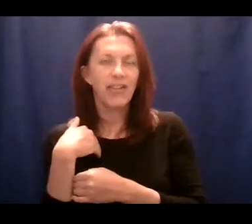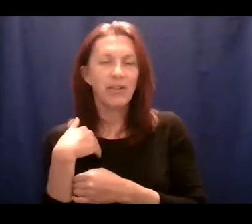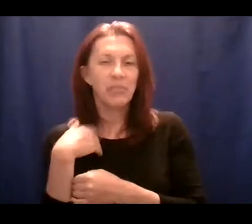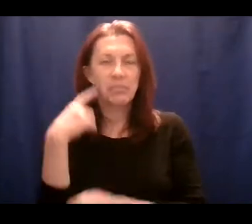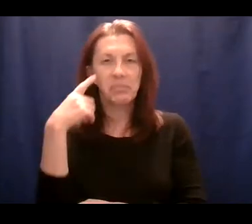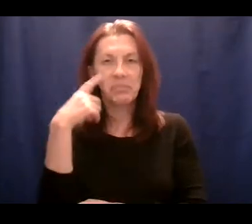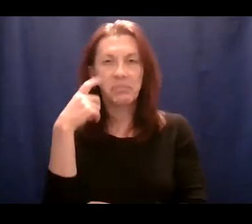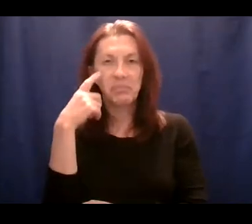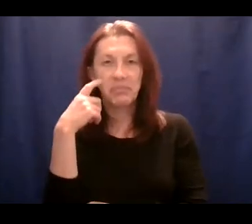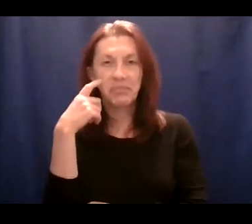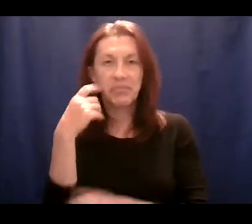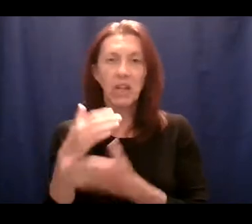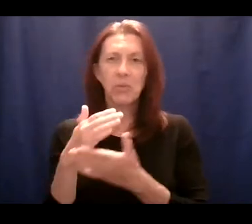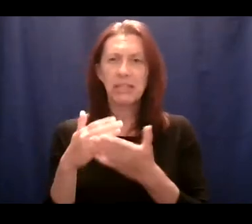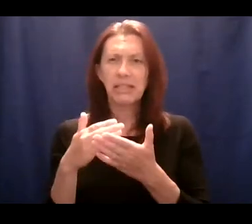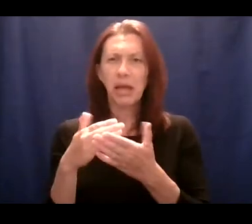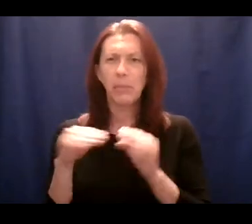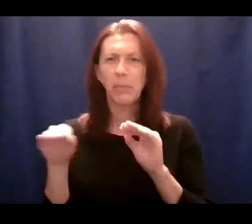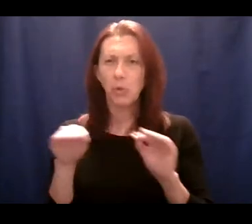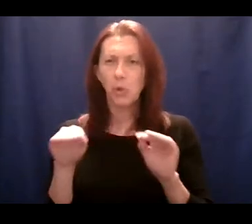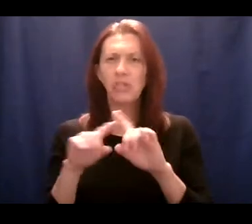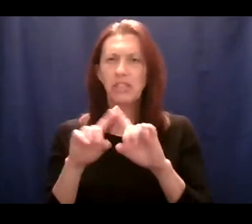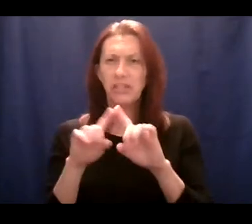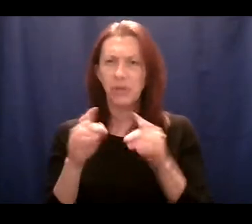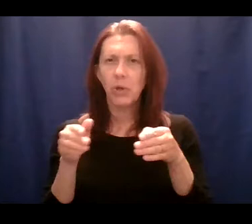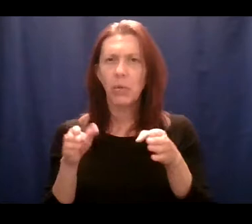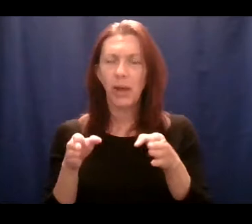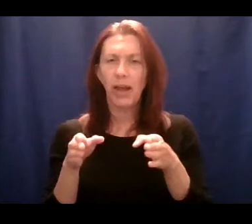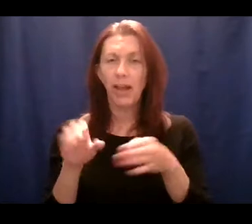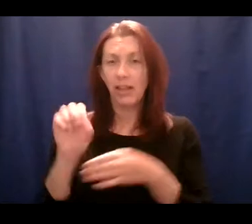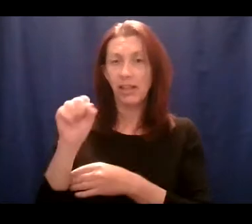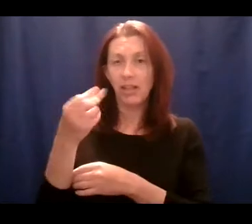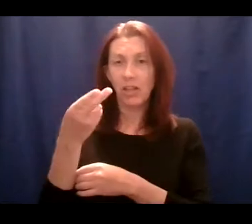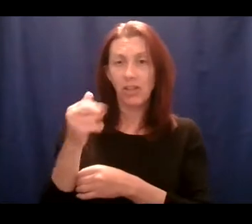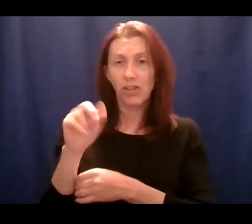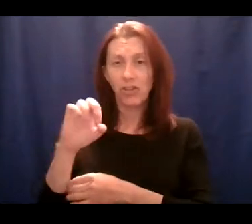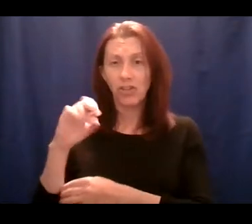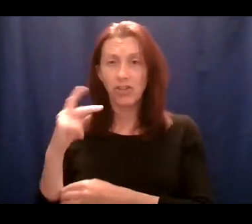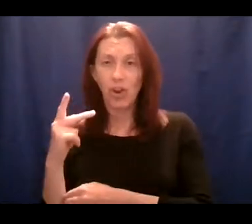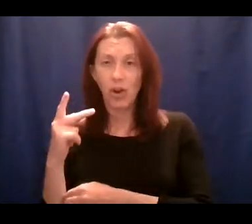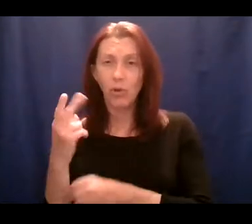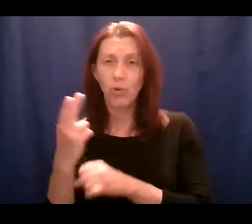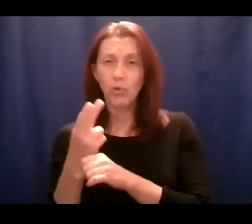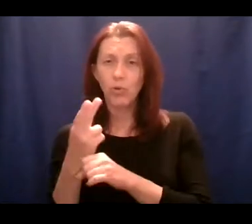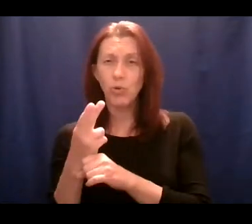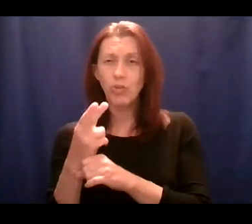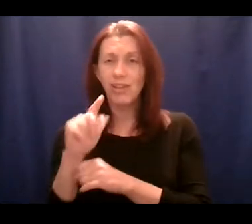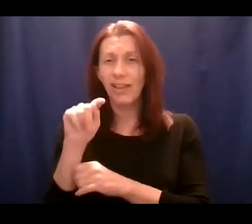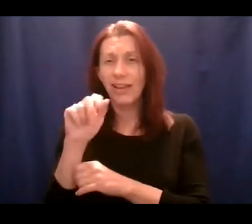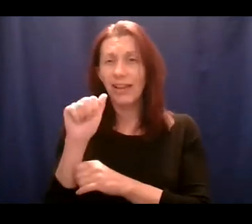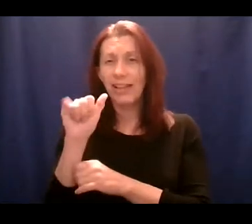some of the fish in here are moving a little bit different. You can see our sharks are moving a lot with that tail